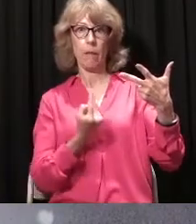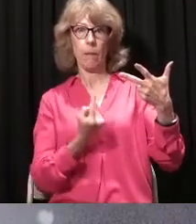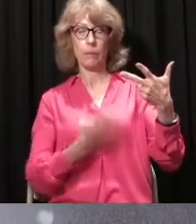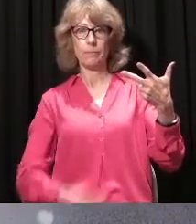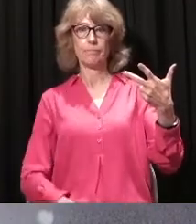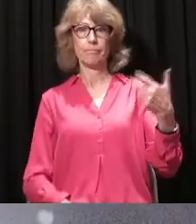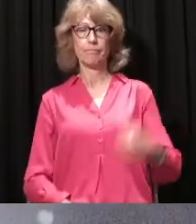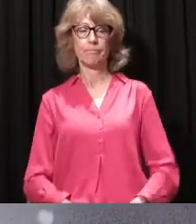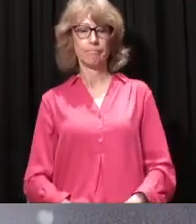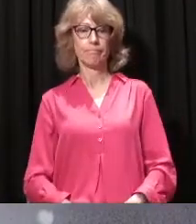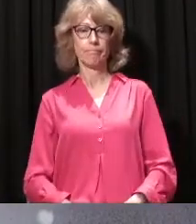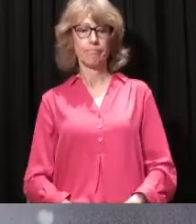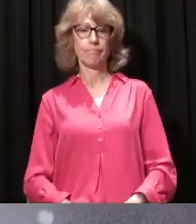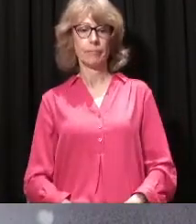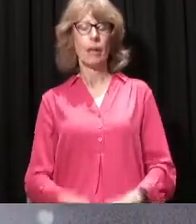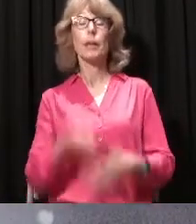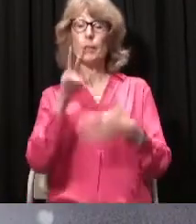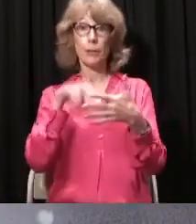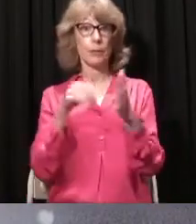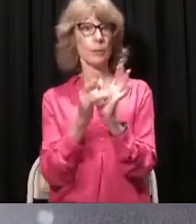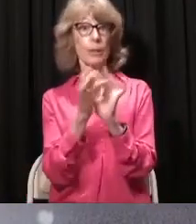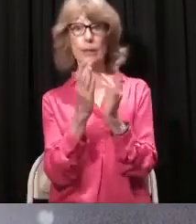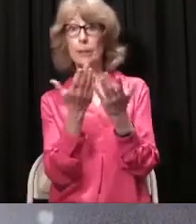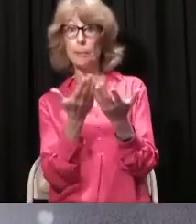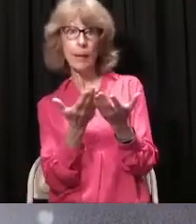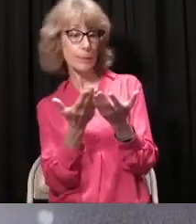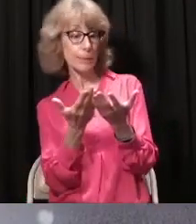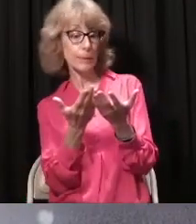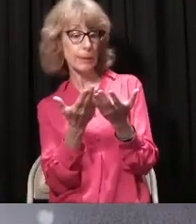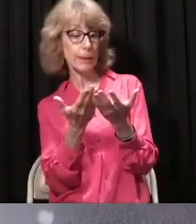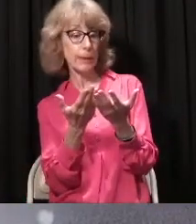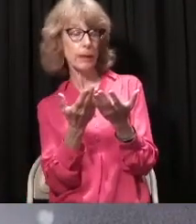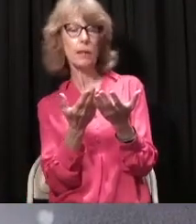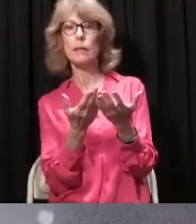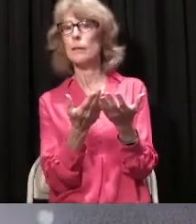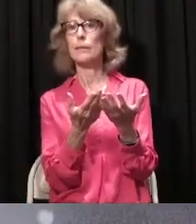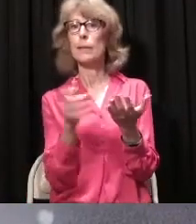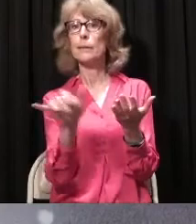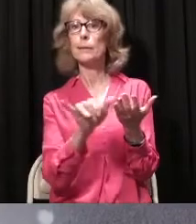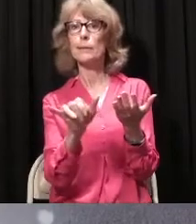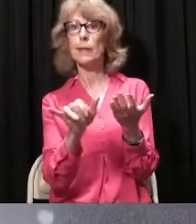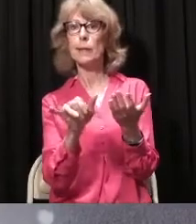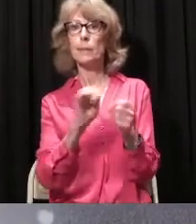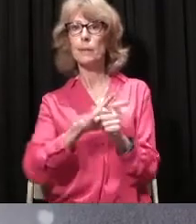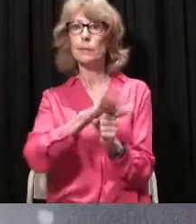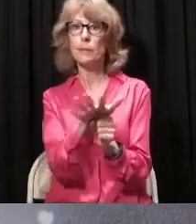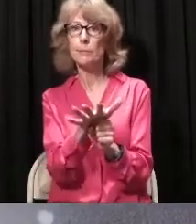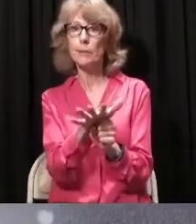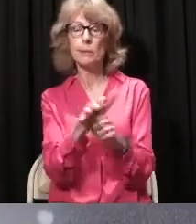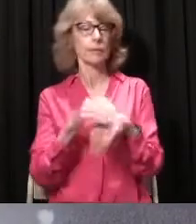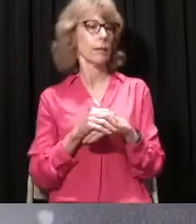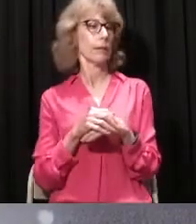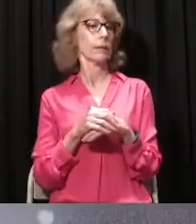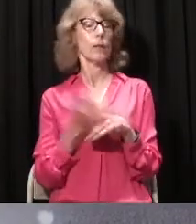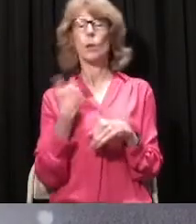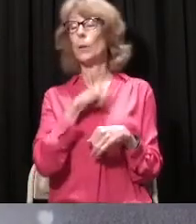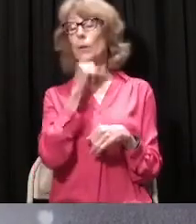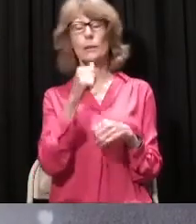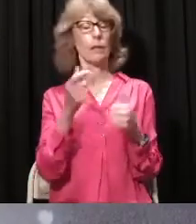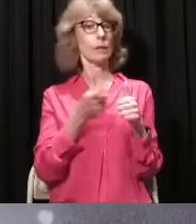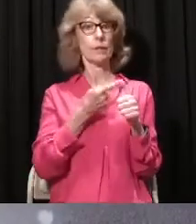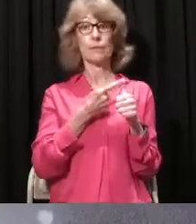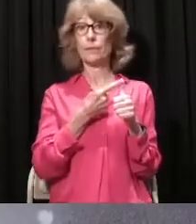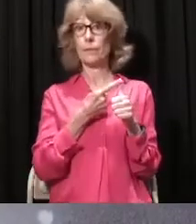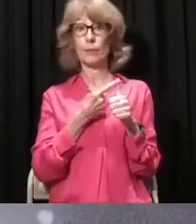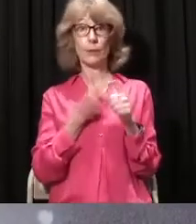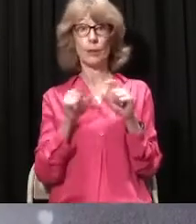just so much in the Bible. When you just read the Bible through a coronavirus lens, verses just start popping off the page. We are not the first ones to be in